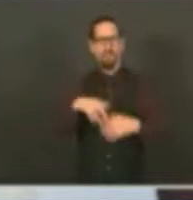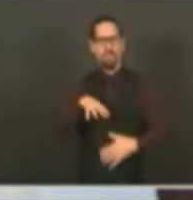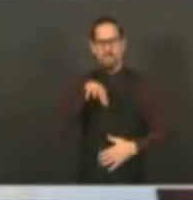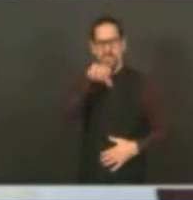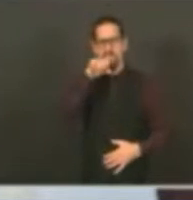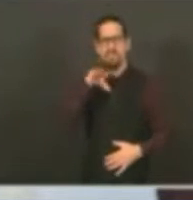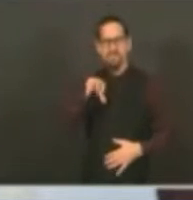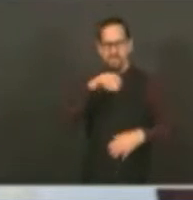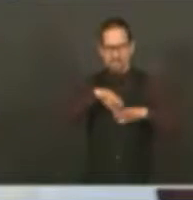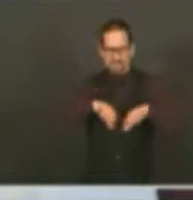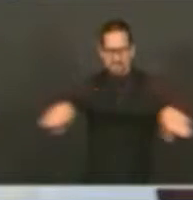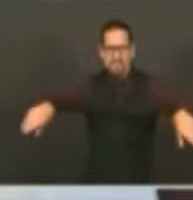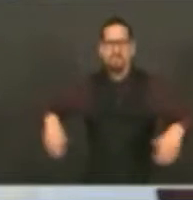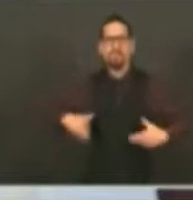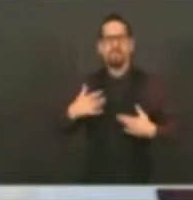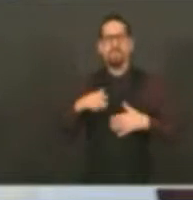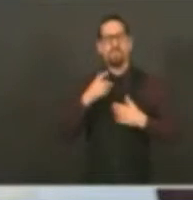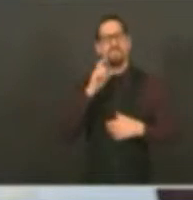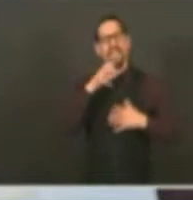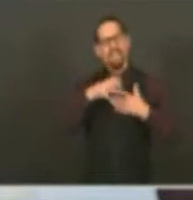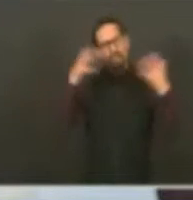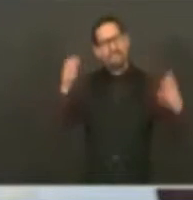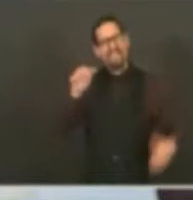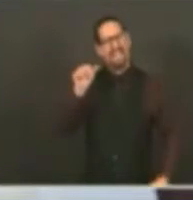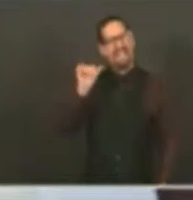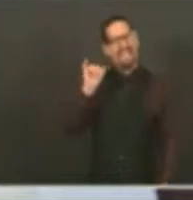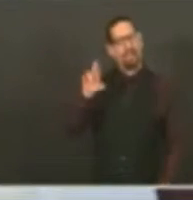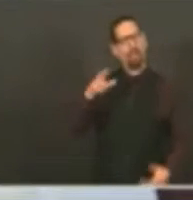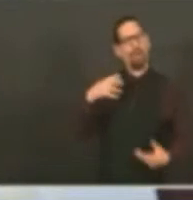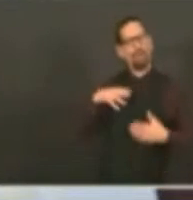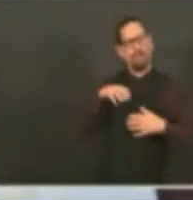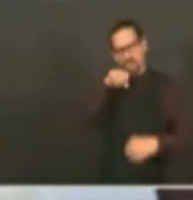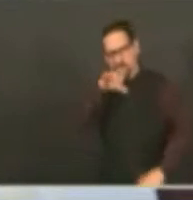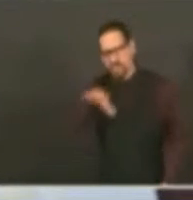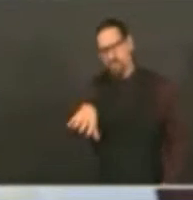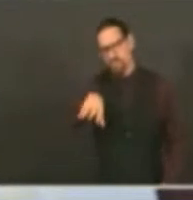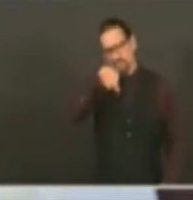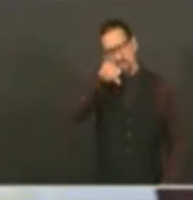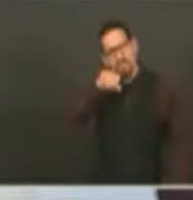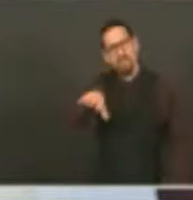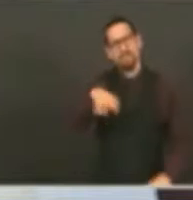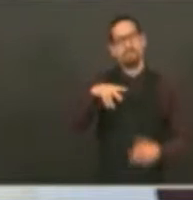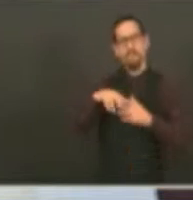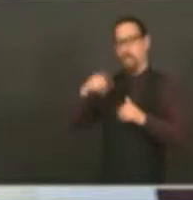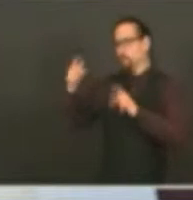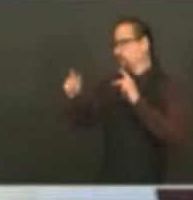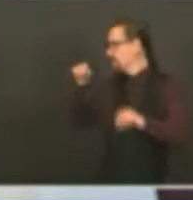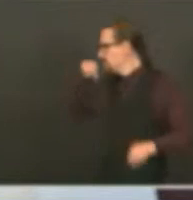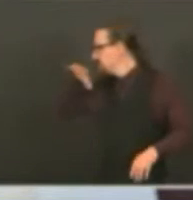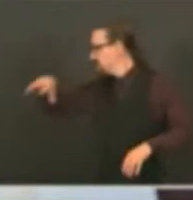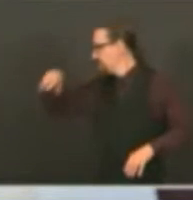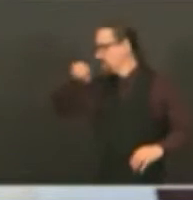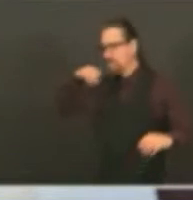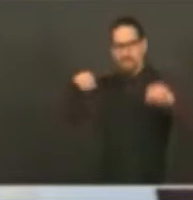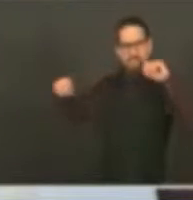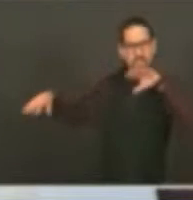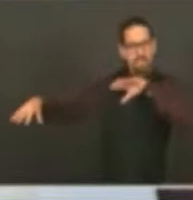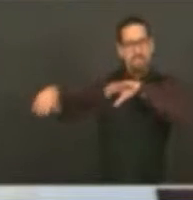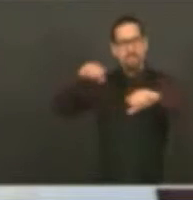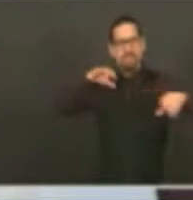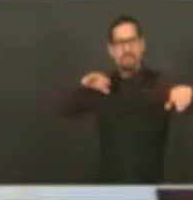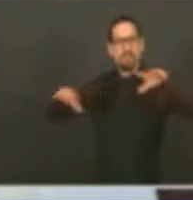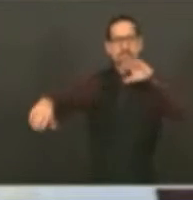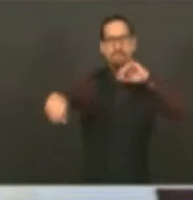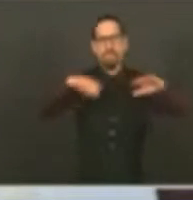are swimming there recreationally or for other forms of exercise. And so